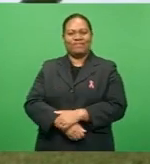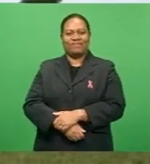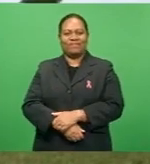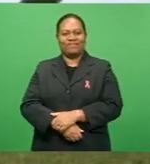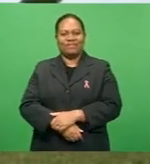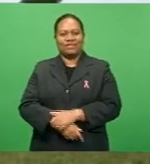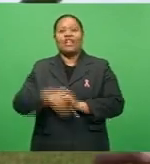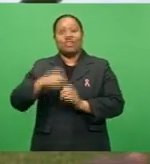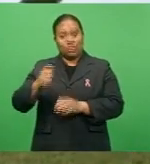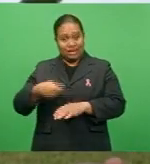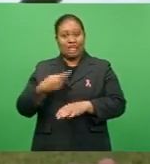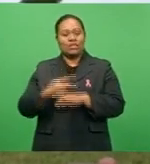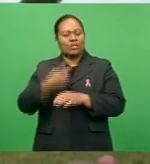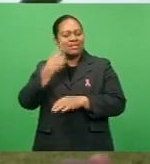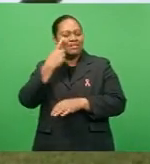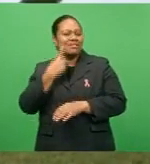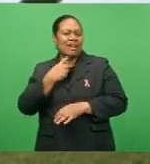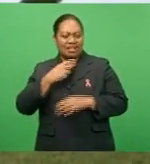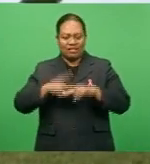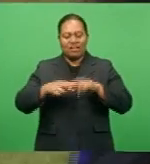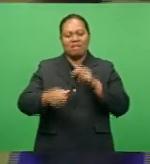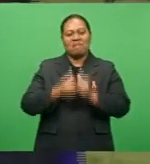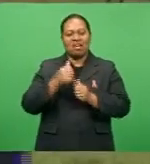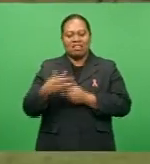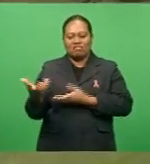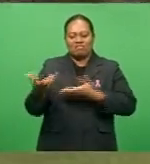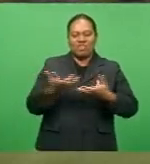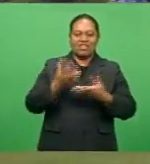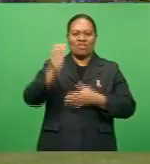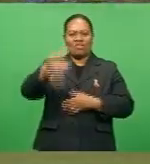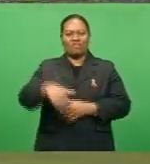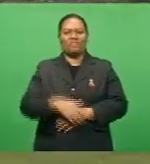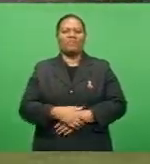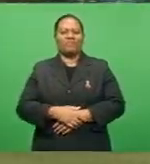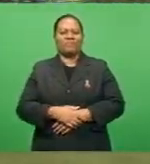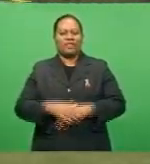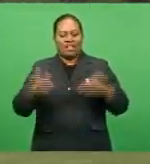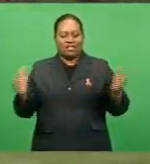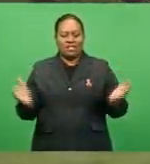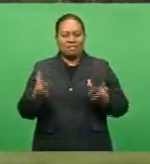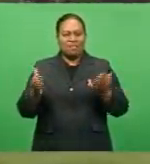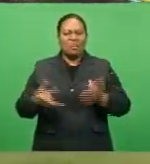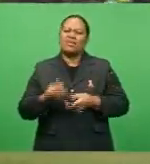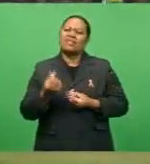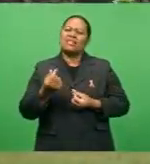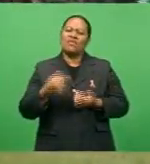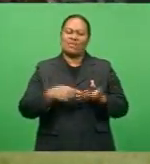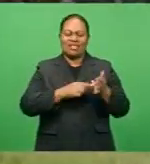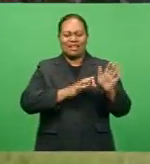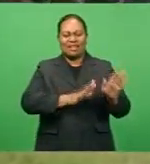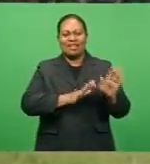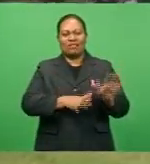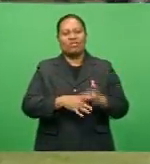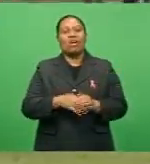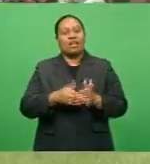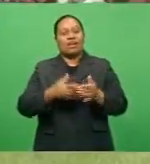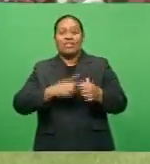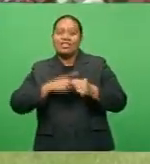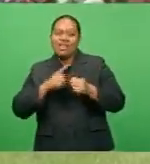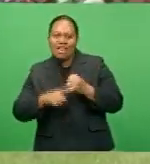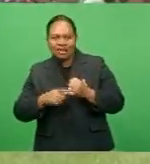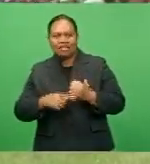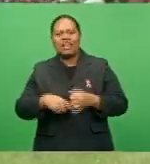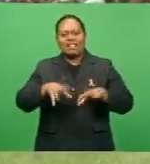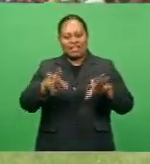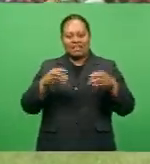reps featuring in the final tonight. Aquila Dama, FBC Sports. Tailevo has secured a place in the